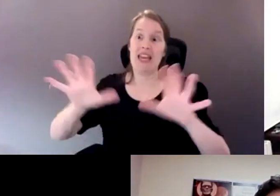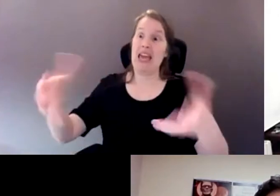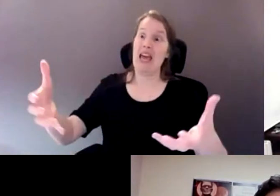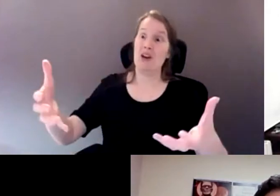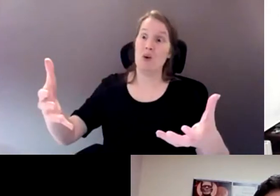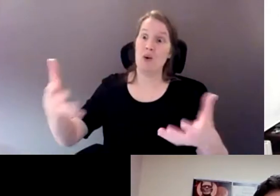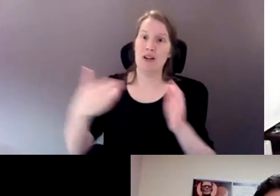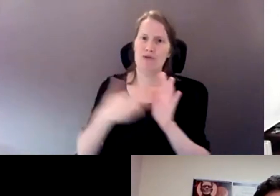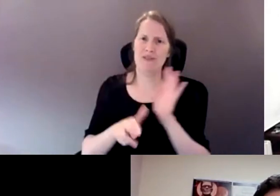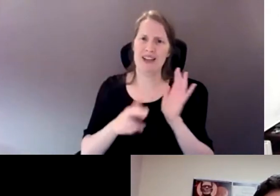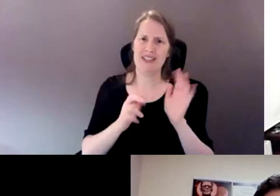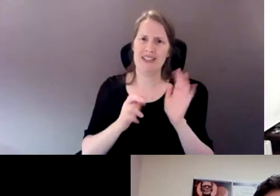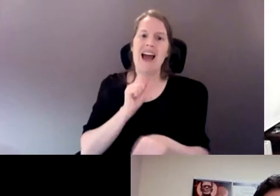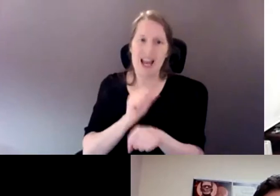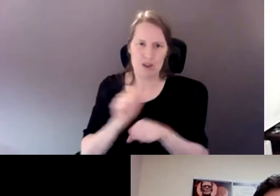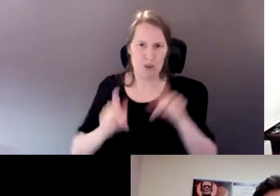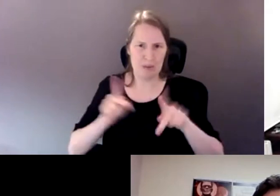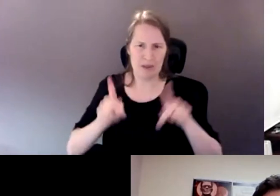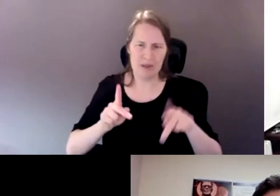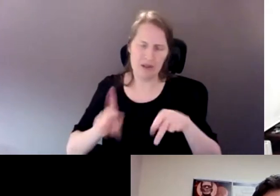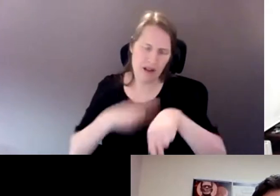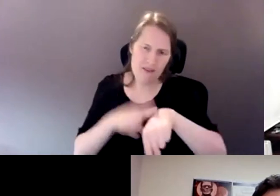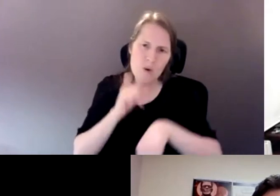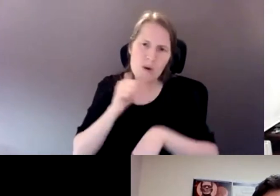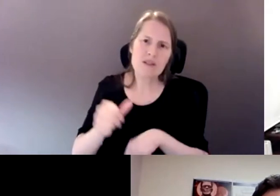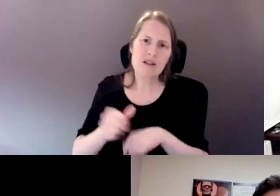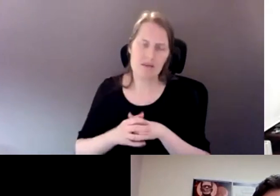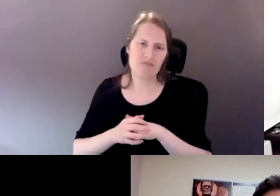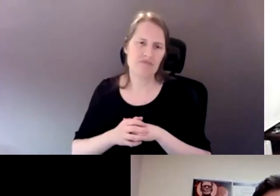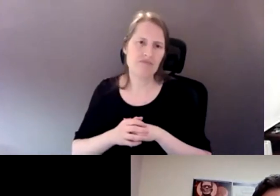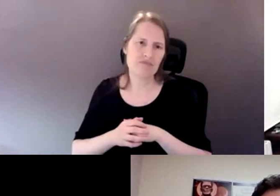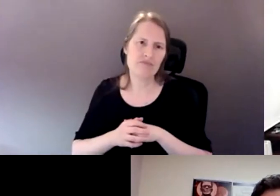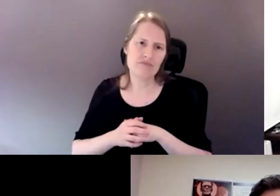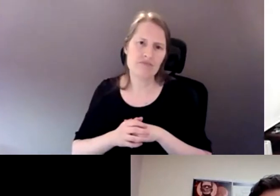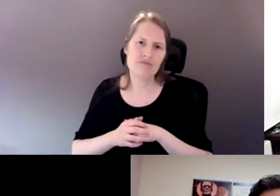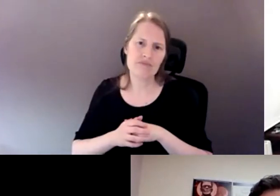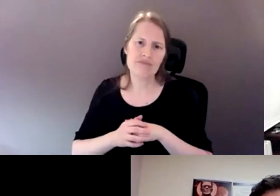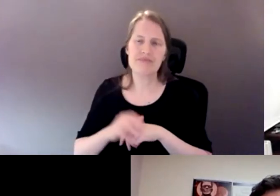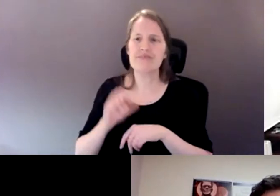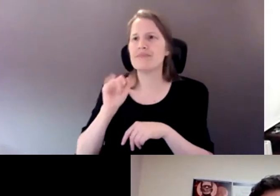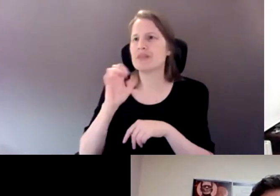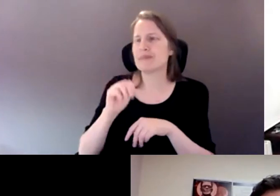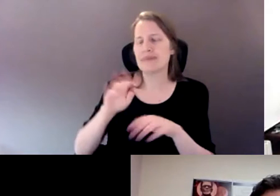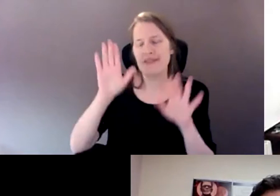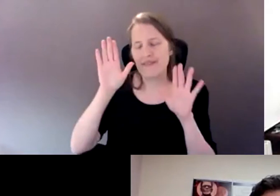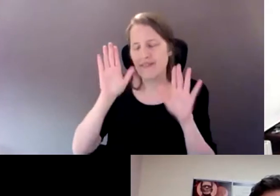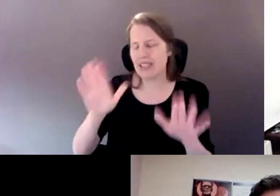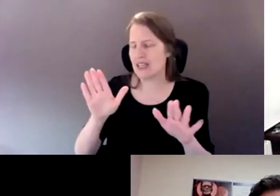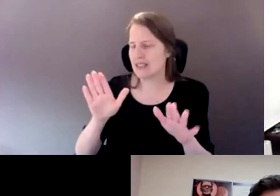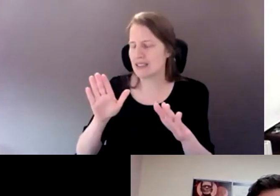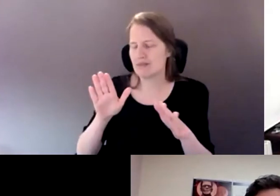Jews reflect the diversity of Judaism. Absolutely right. Yeah, no, that's a fantastic way of putting